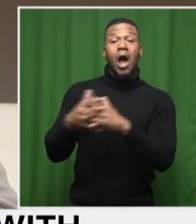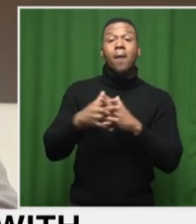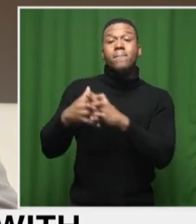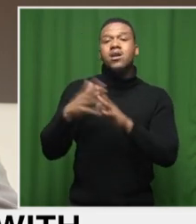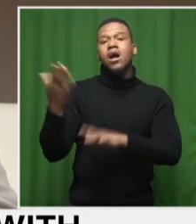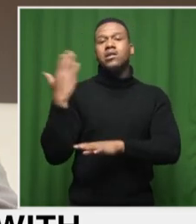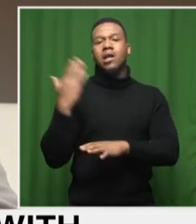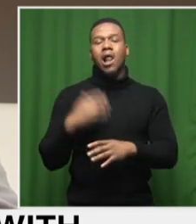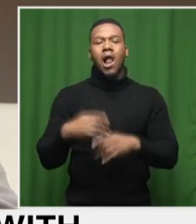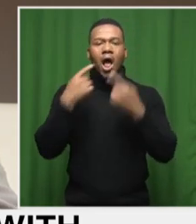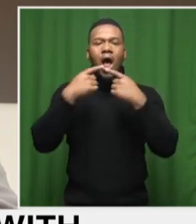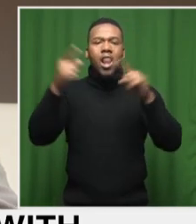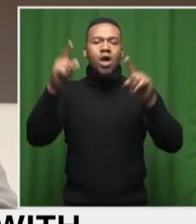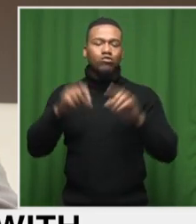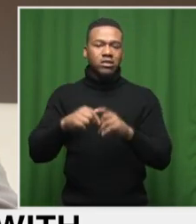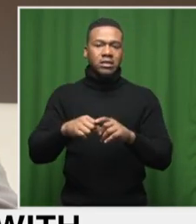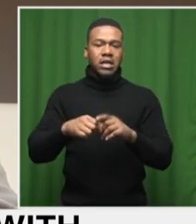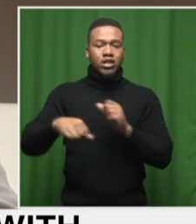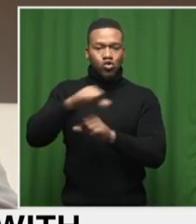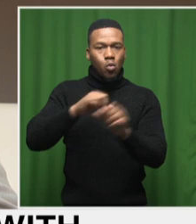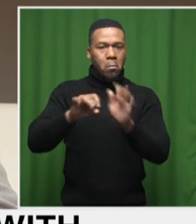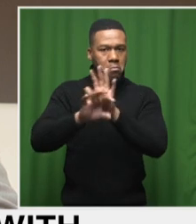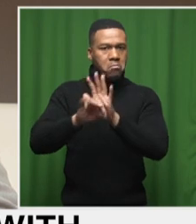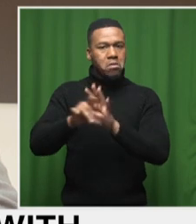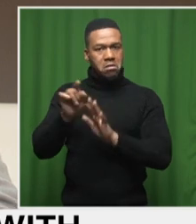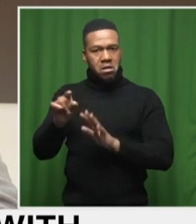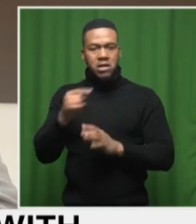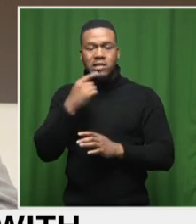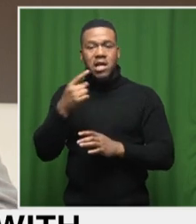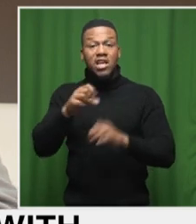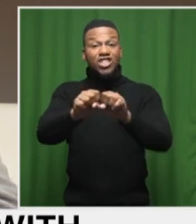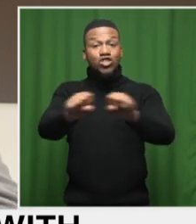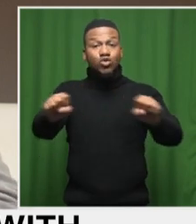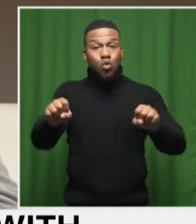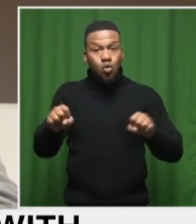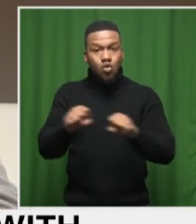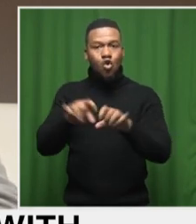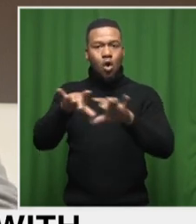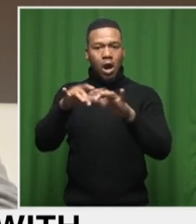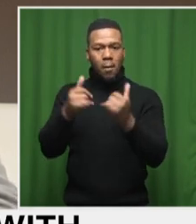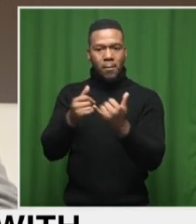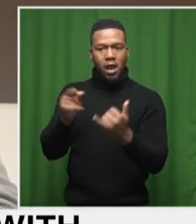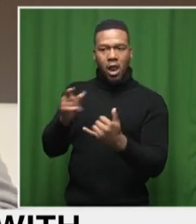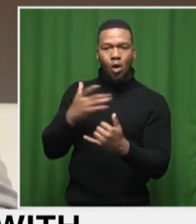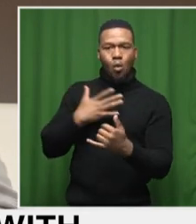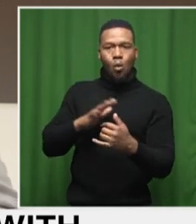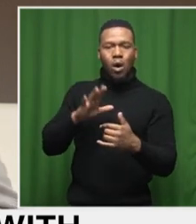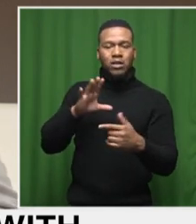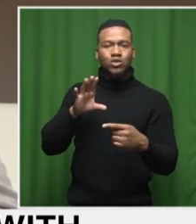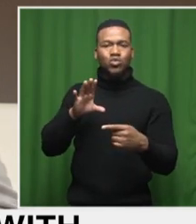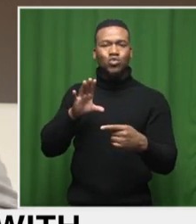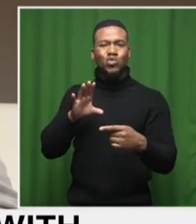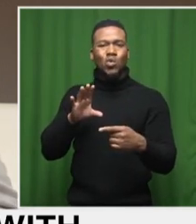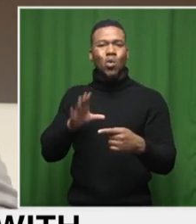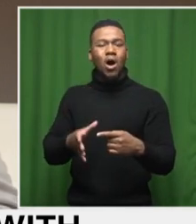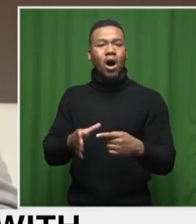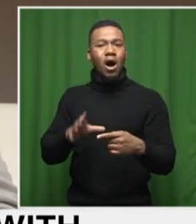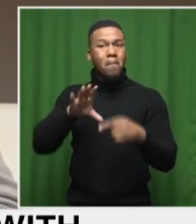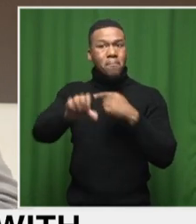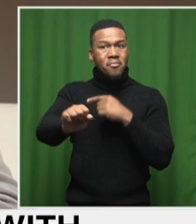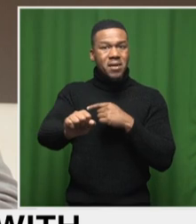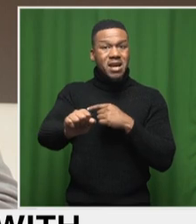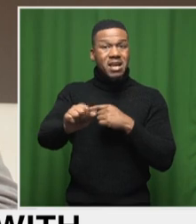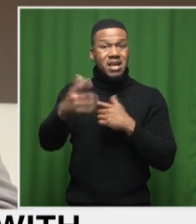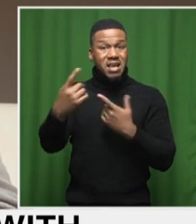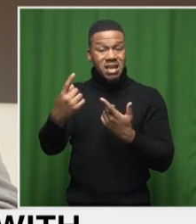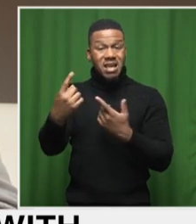that some of the studios wanted to capture the image and the likeness of background actors,